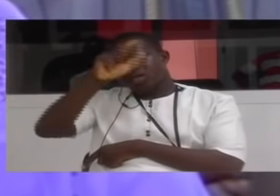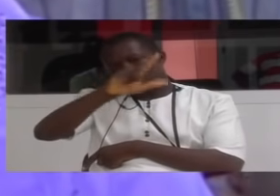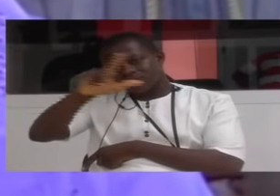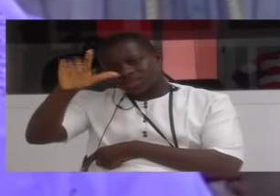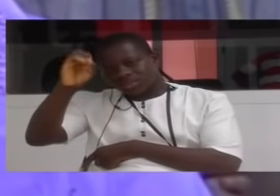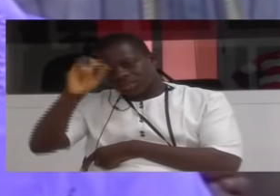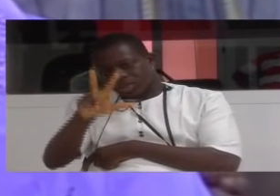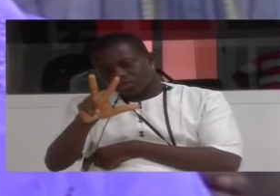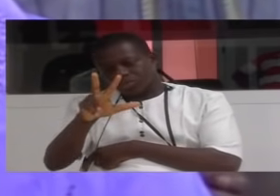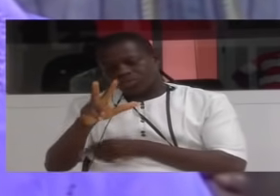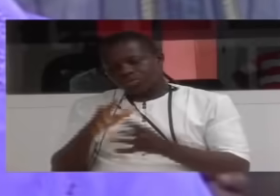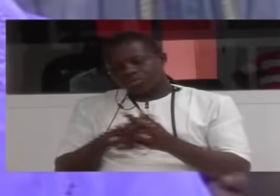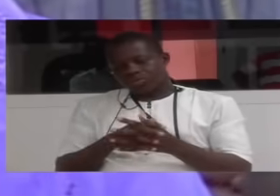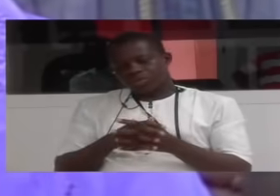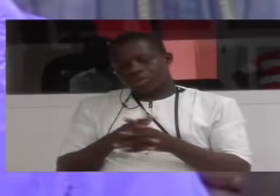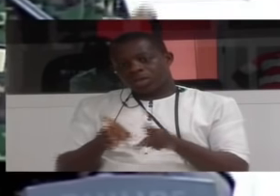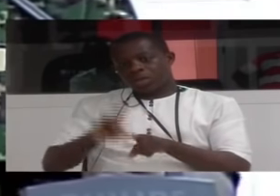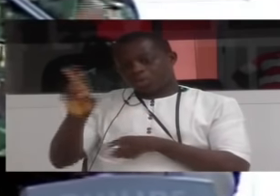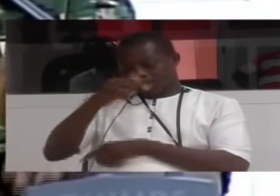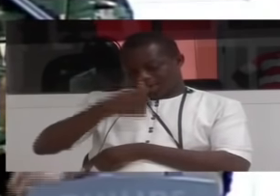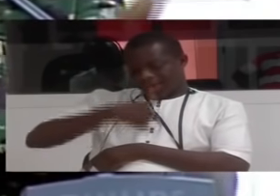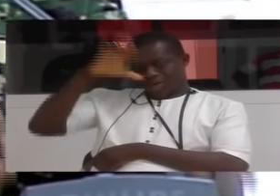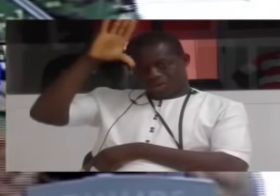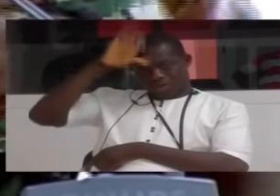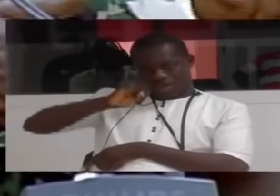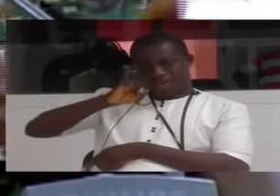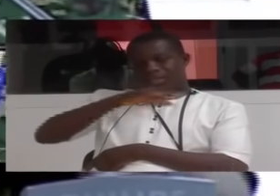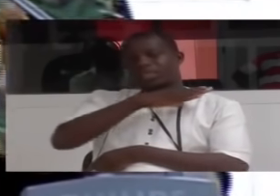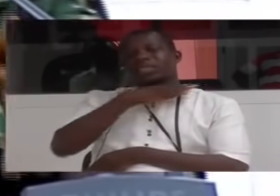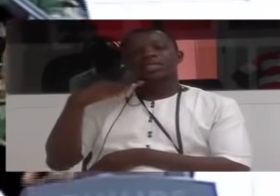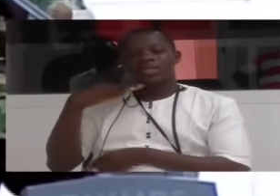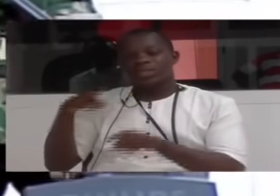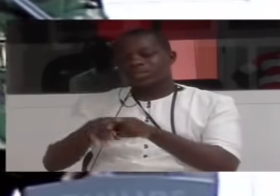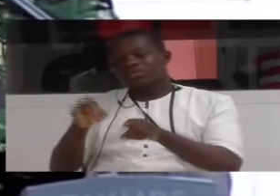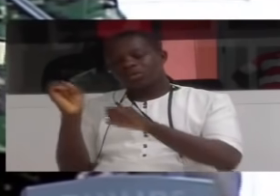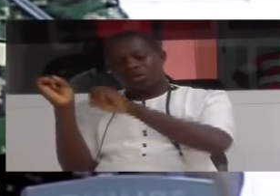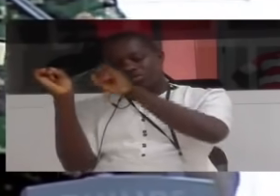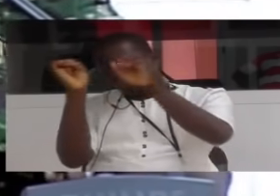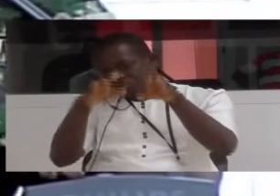Jallow niñ ko defé wala niñ ko reyé? Lima ci understand moy Ilo Jallow dañ ko rey sanni ko comme